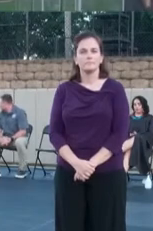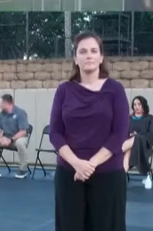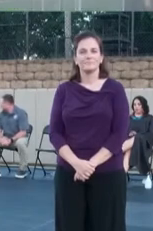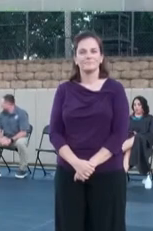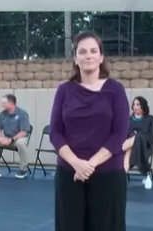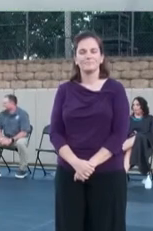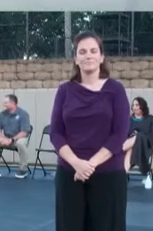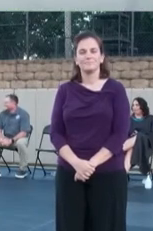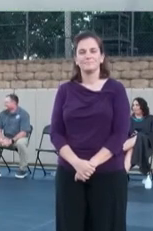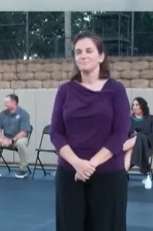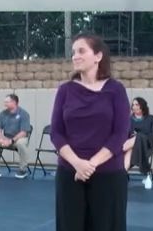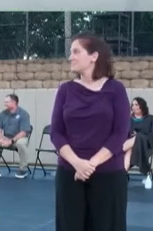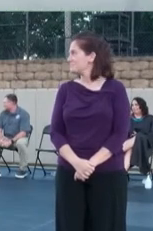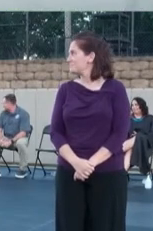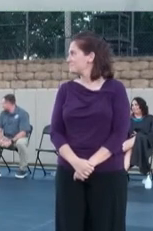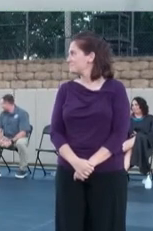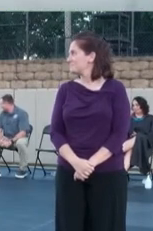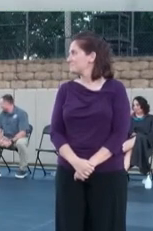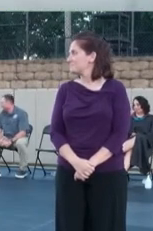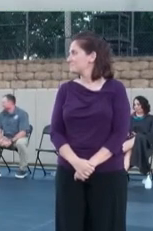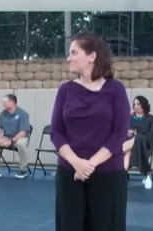Thank you.